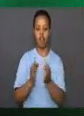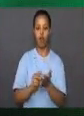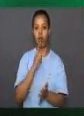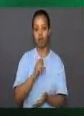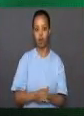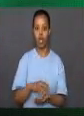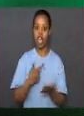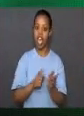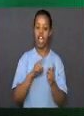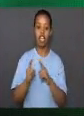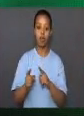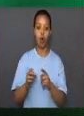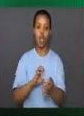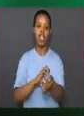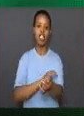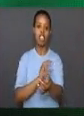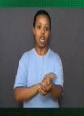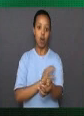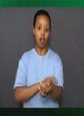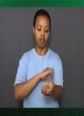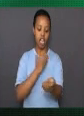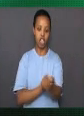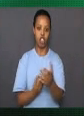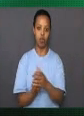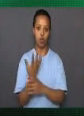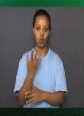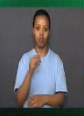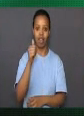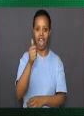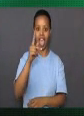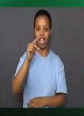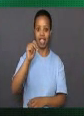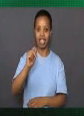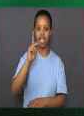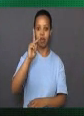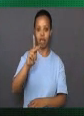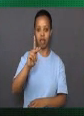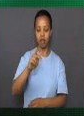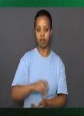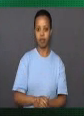This makes the cellular energy source ATP.